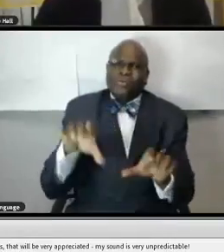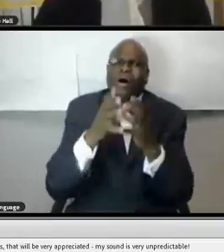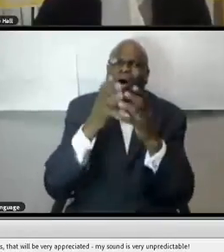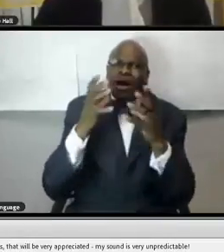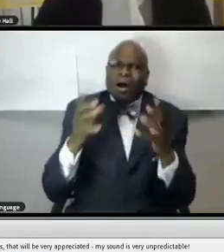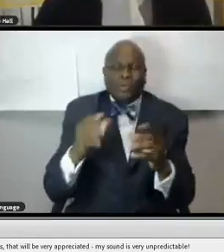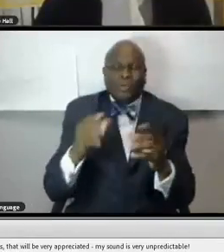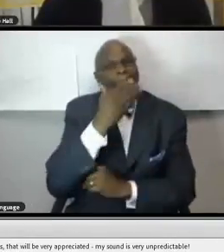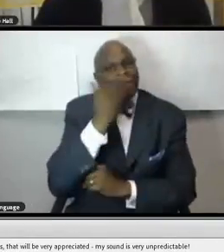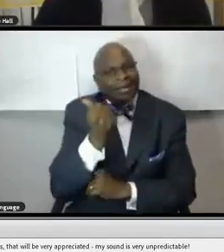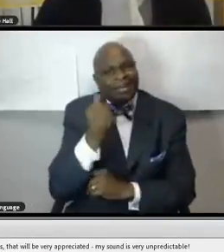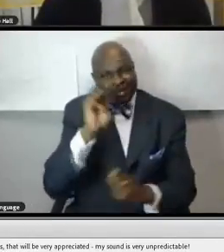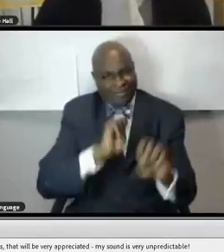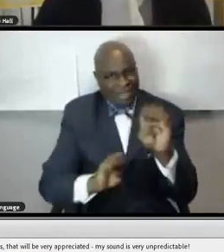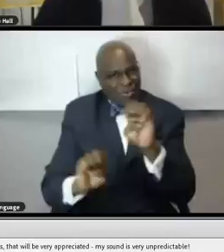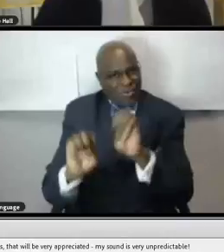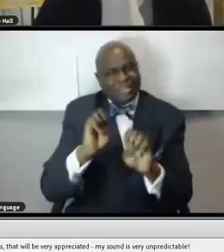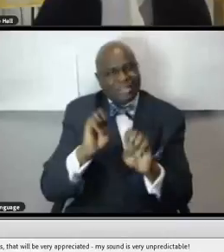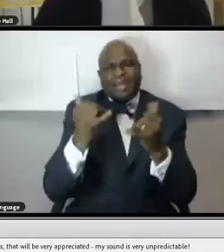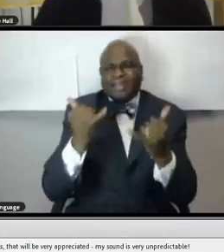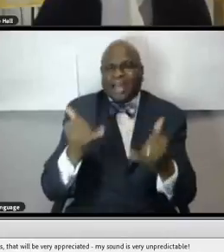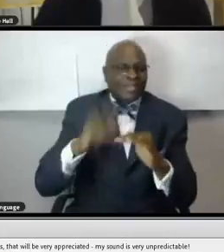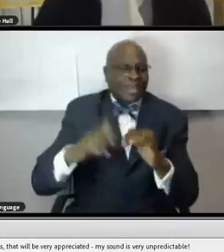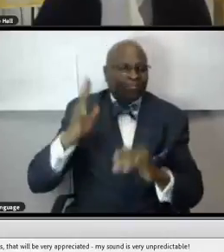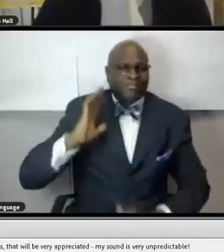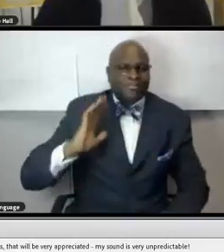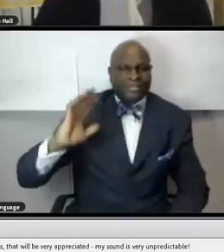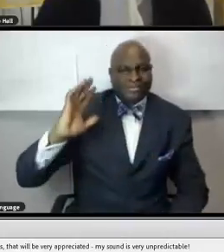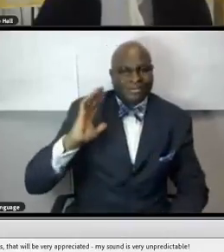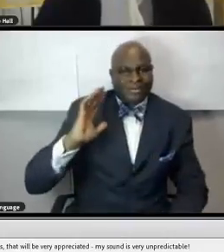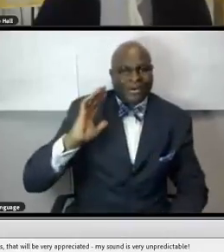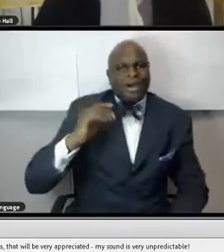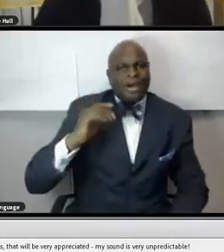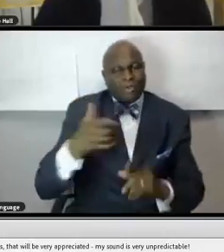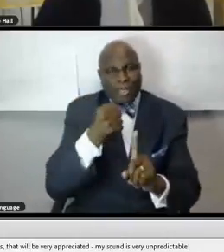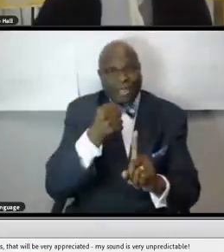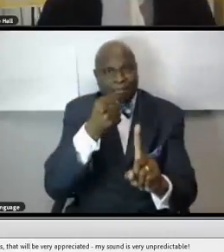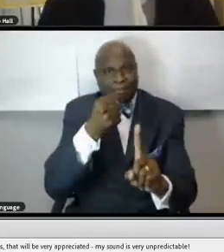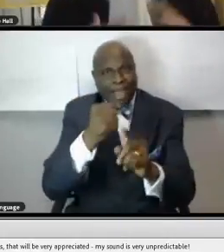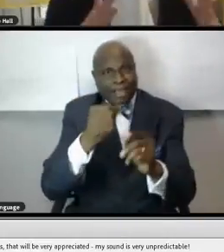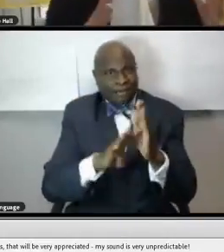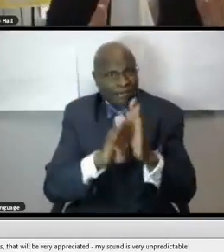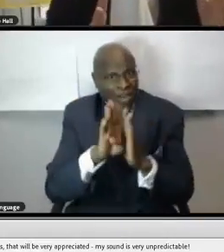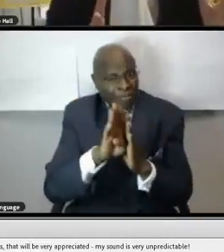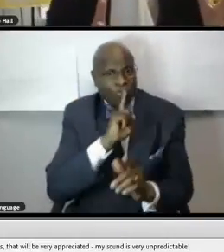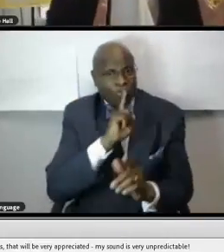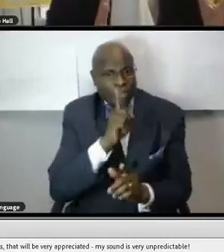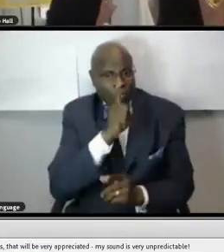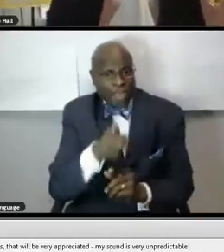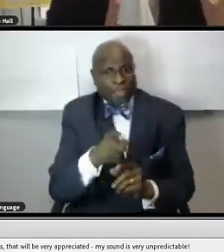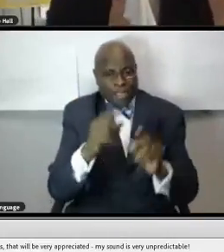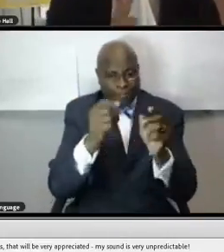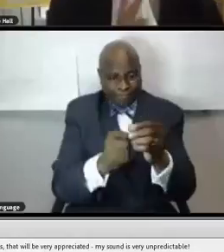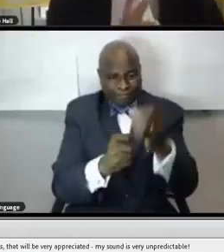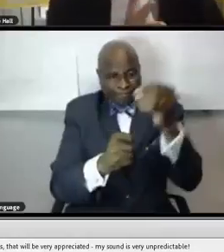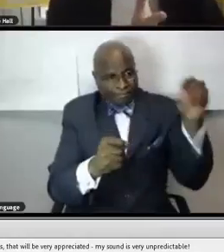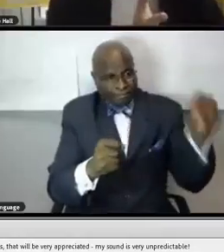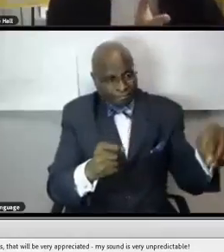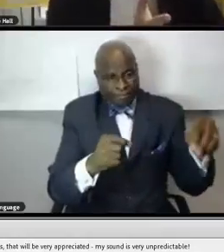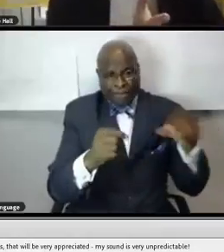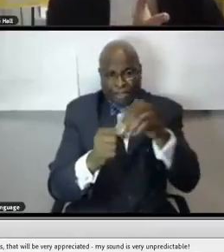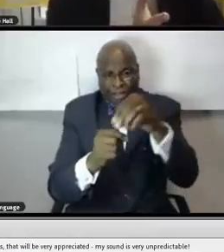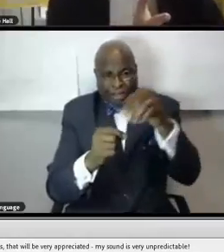do better evaluation now than we have ever done before. We do impact evaluation where we actually parse out the